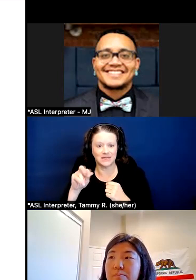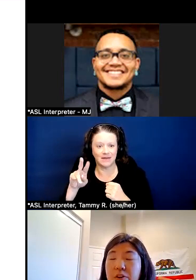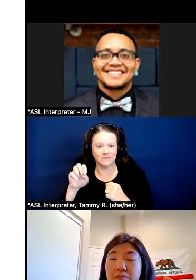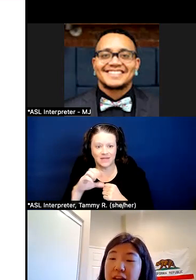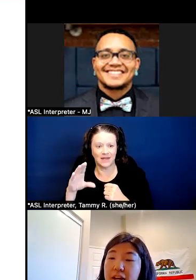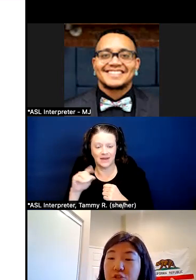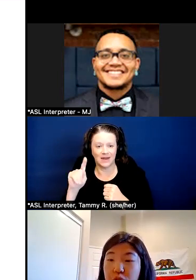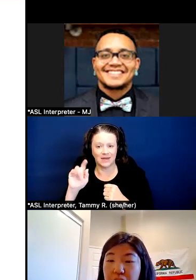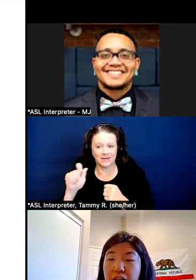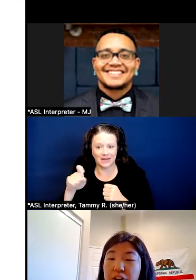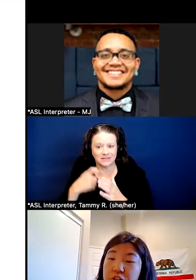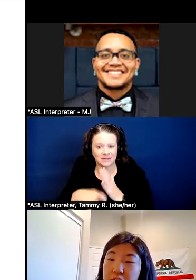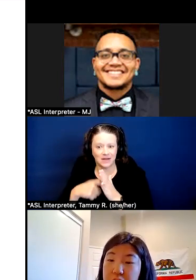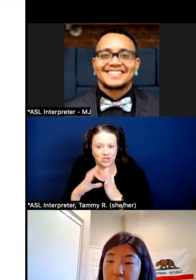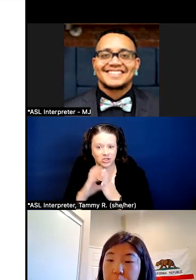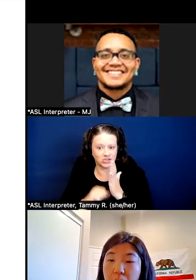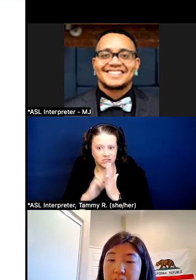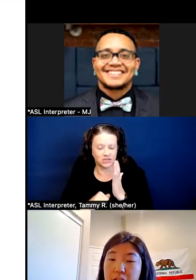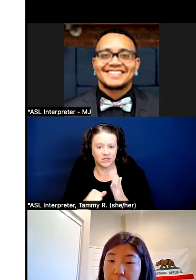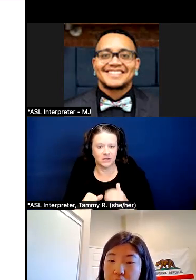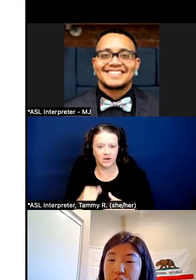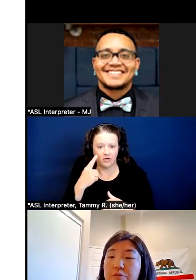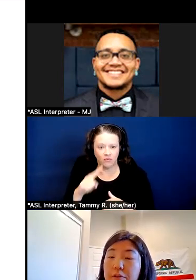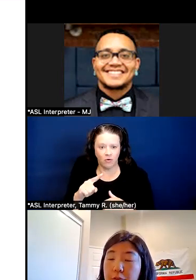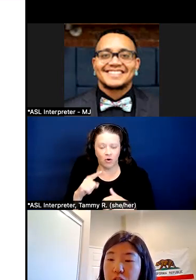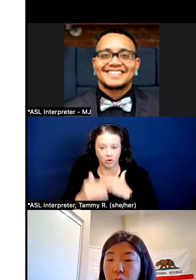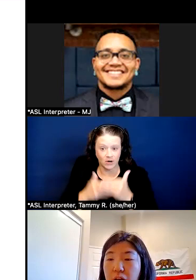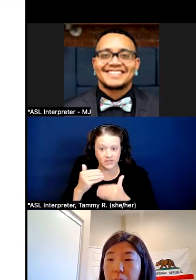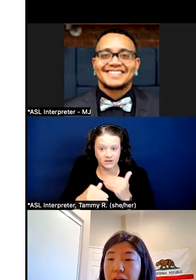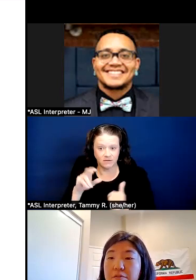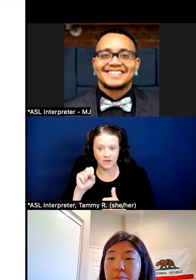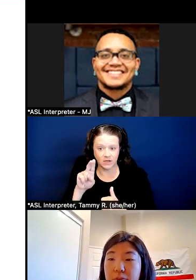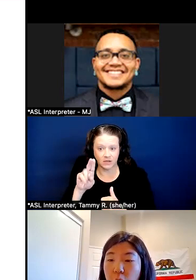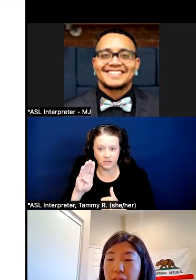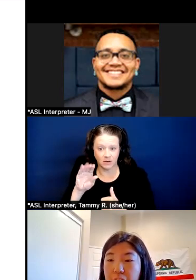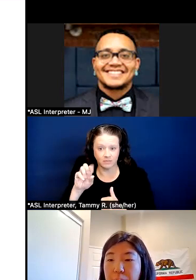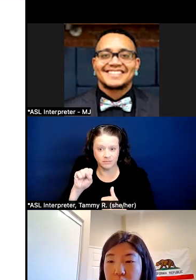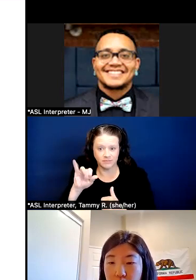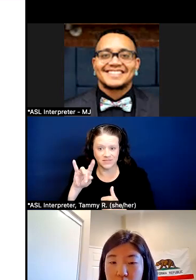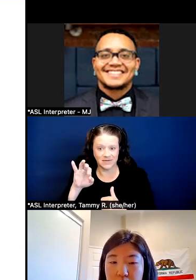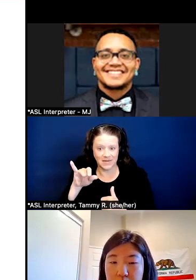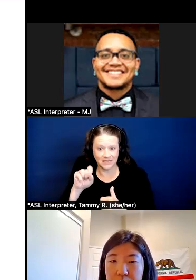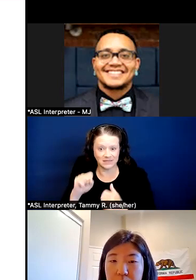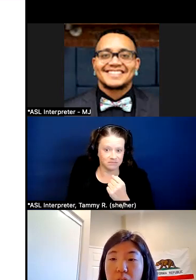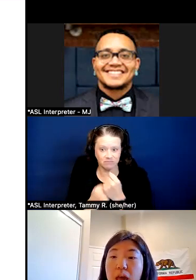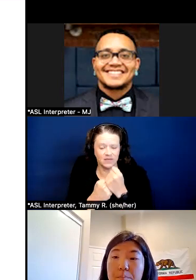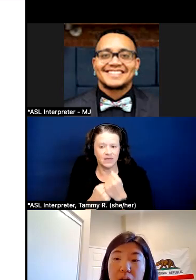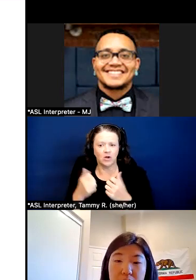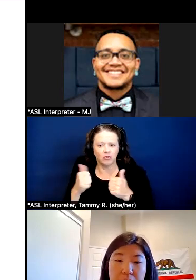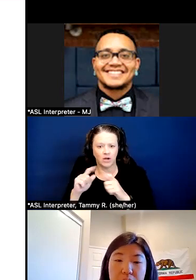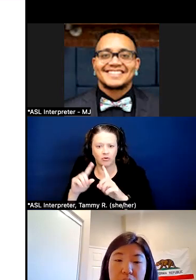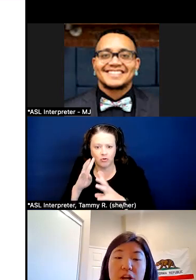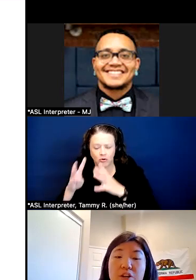is providing a greater initial seed deposit amount for folks who are coming from lower income households.